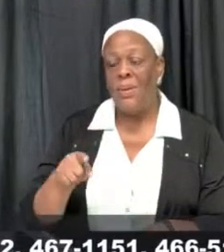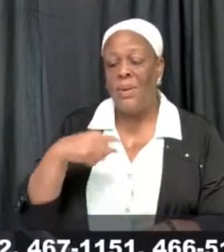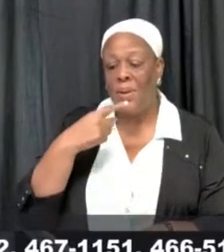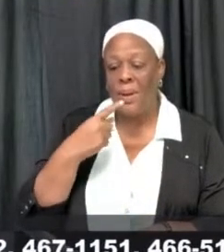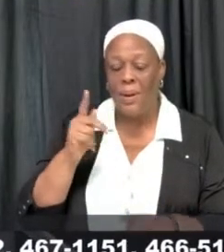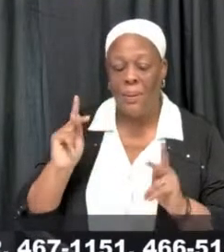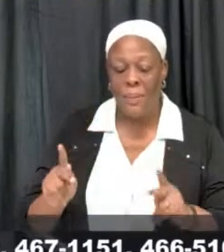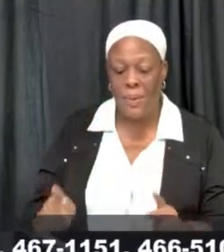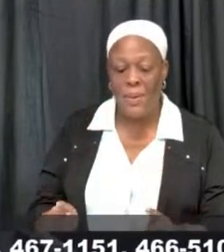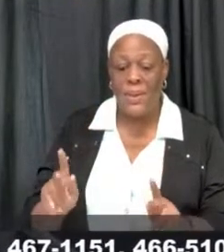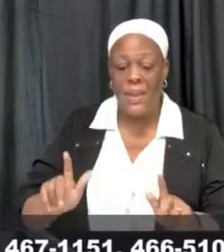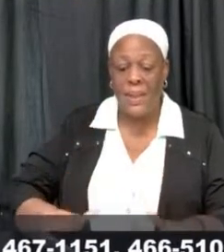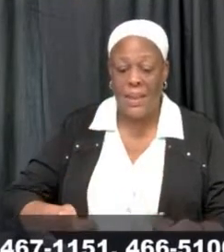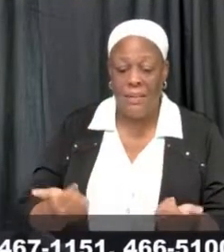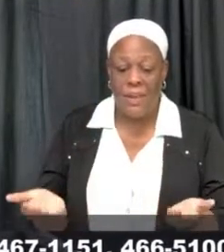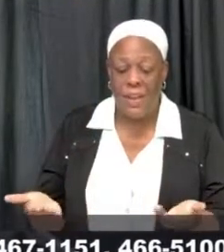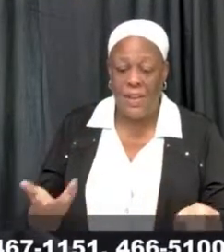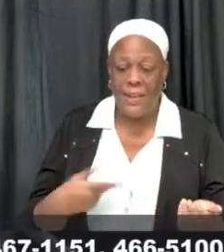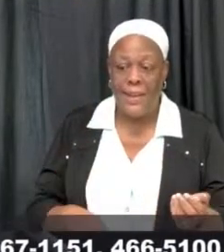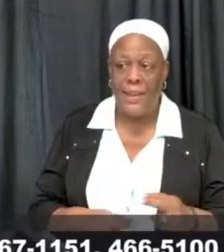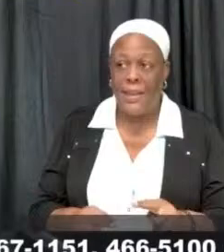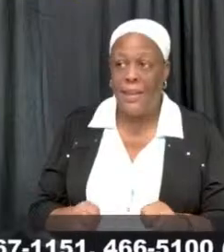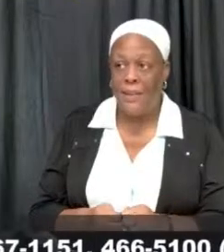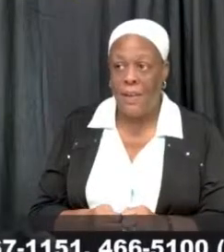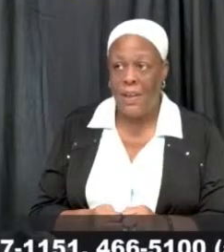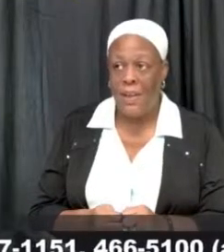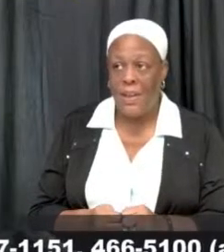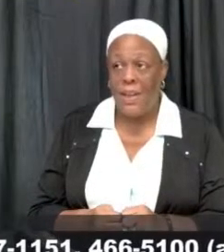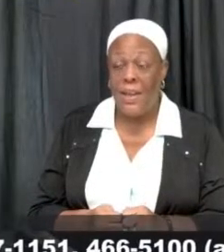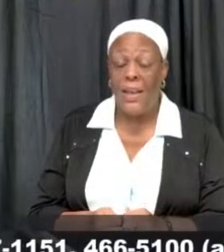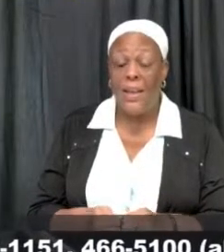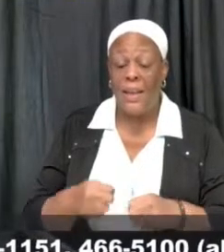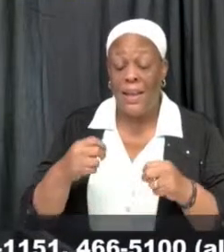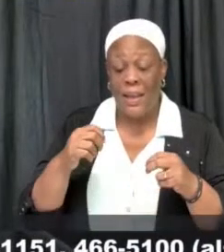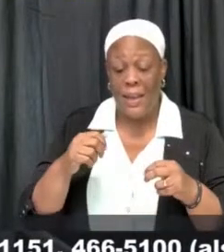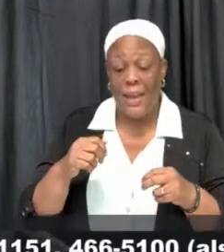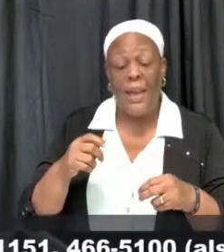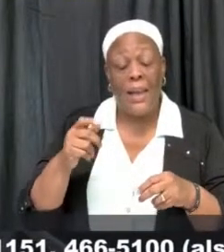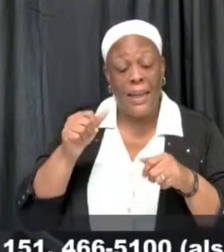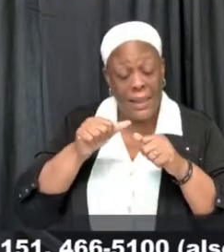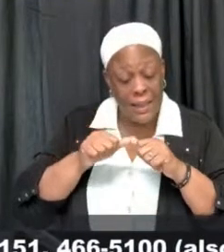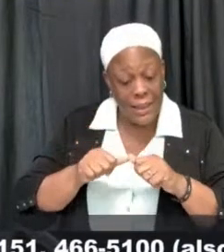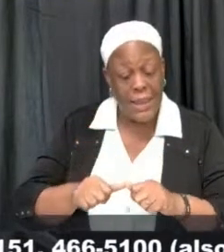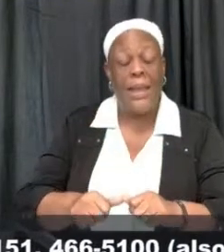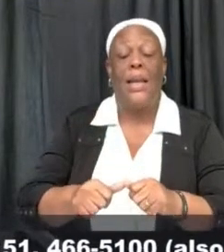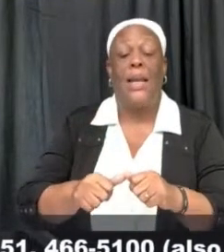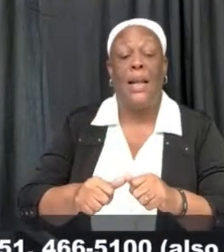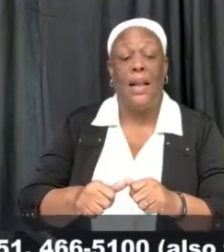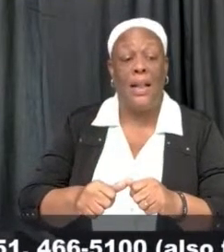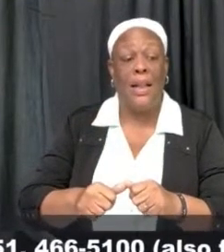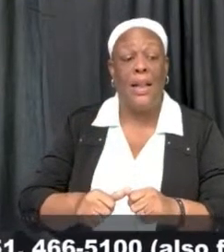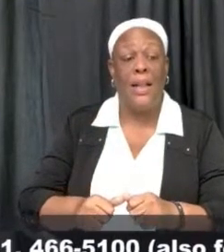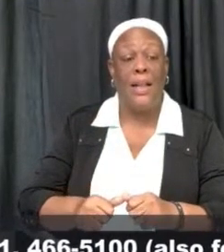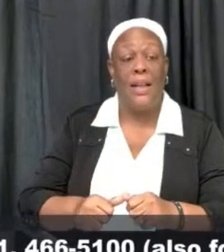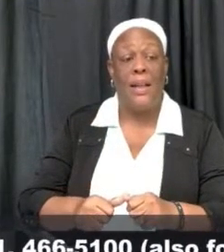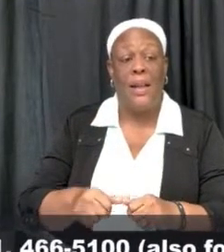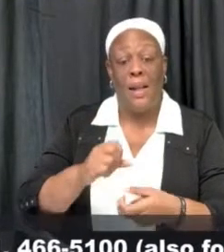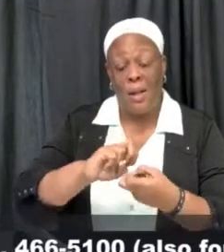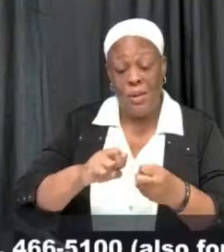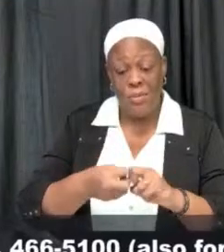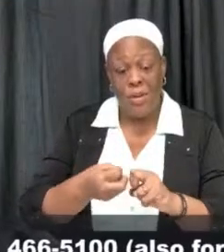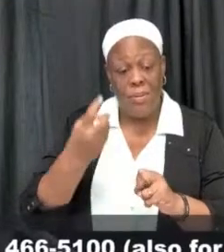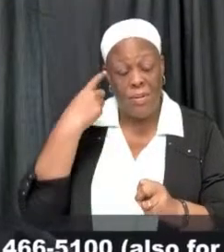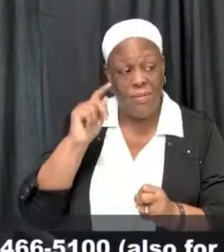citizens and residents that COVID-19 remains a health threat to the Federation. We continue to